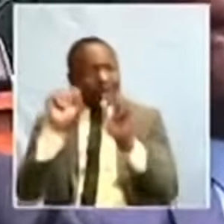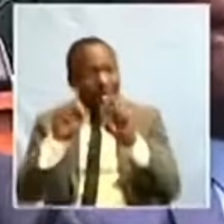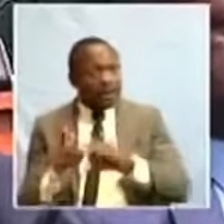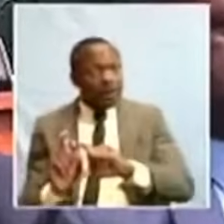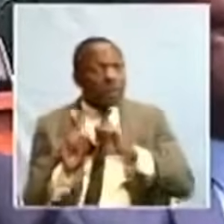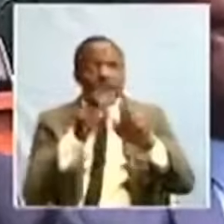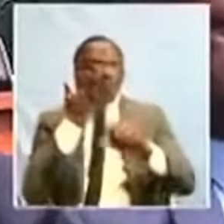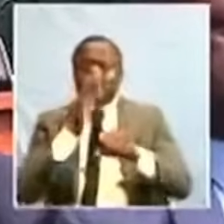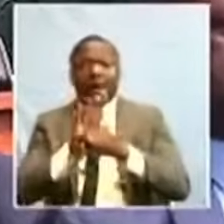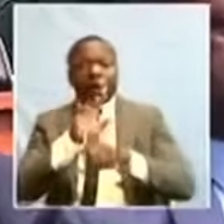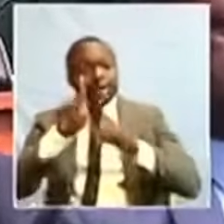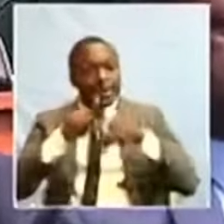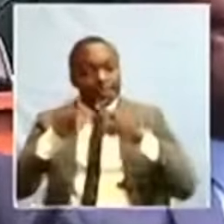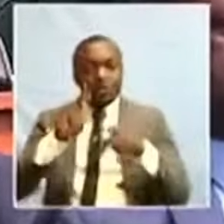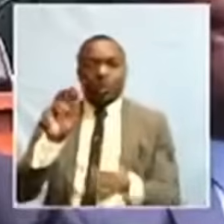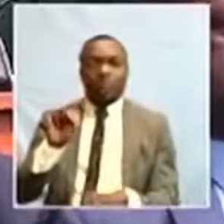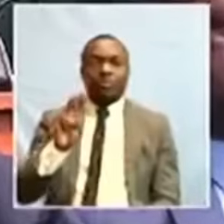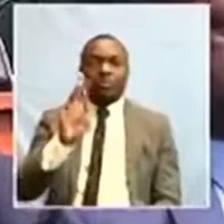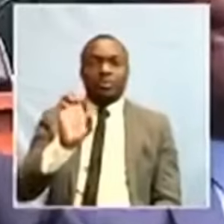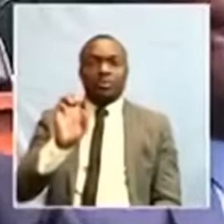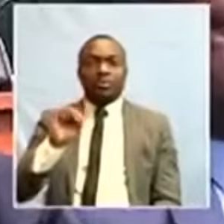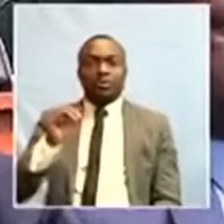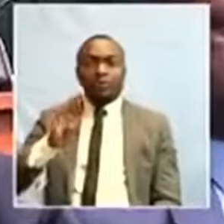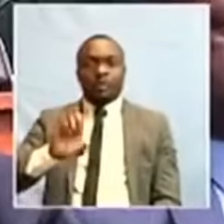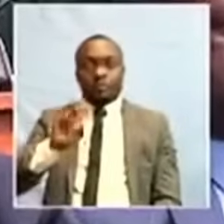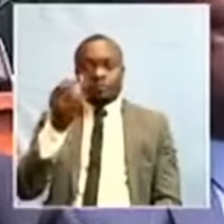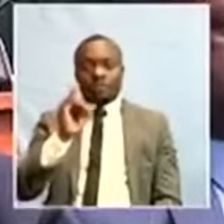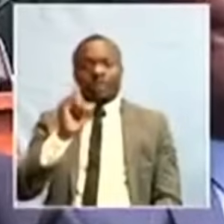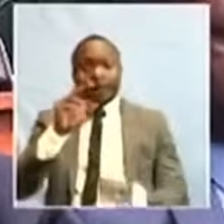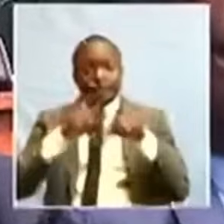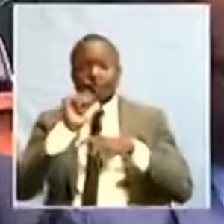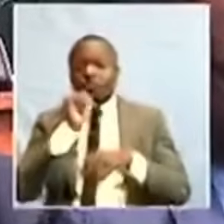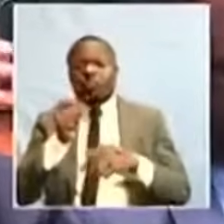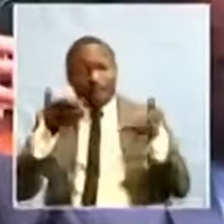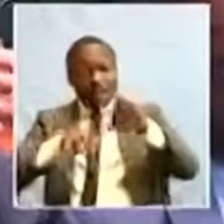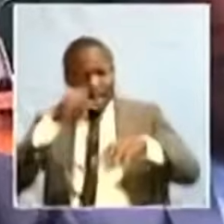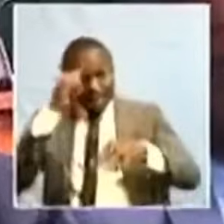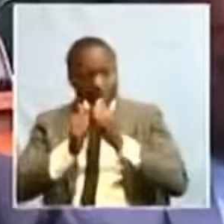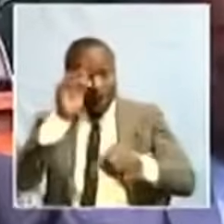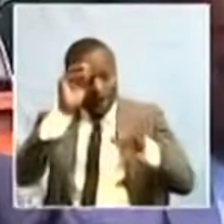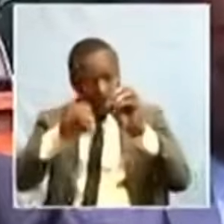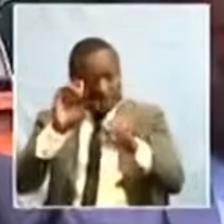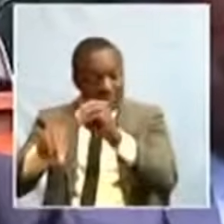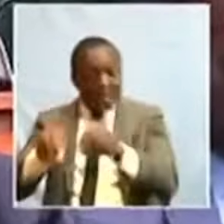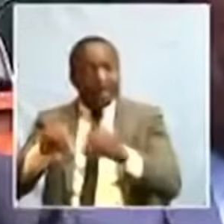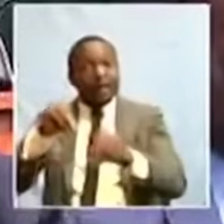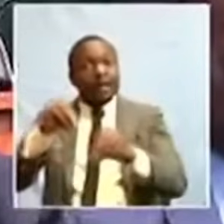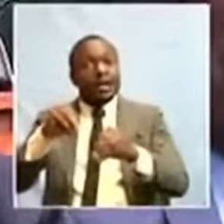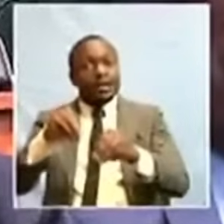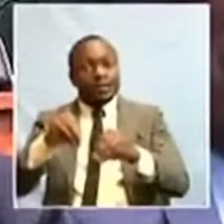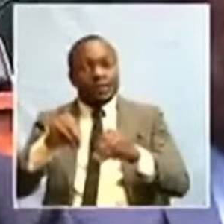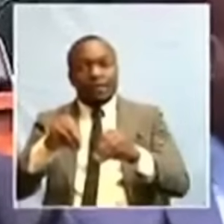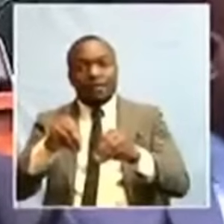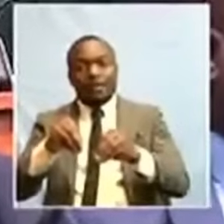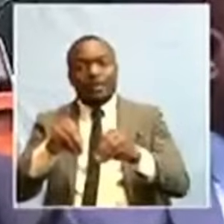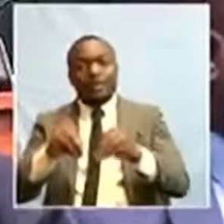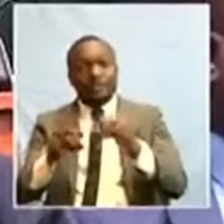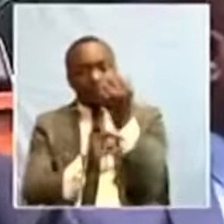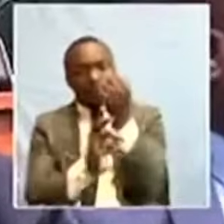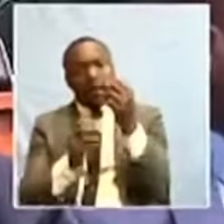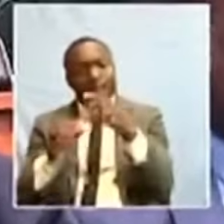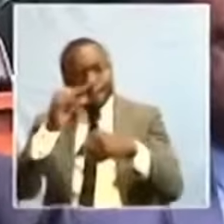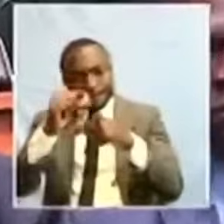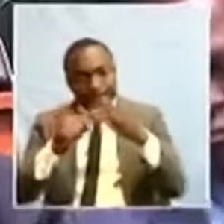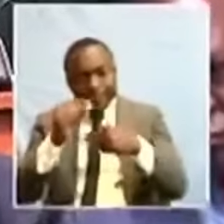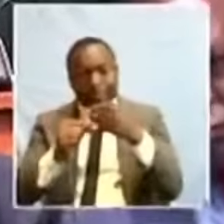and assure the people in Mwembeshi that people won't die because they planted and the maize actually hasn't been germinated?